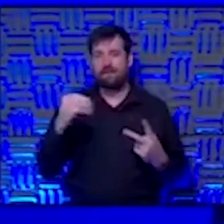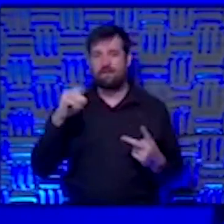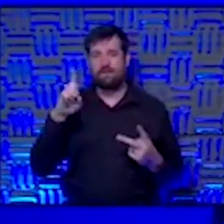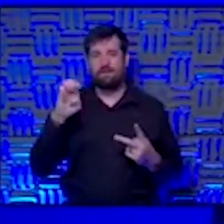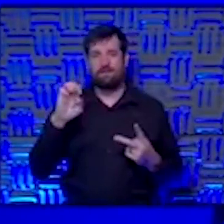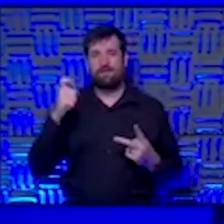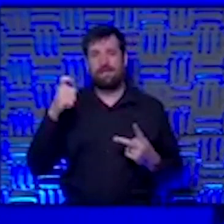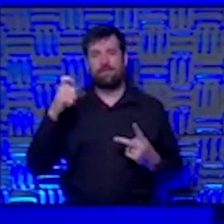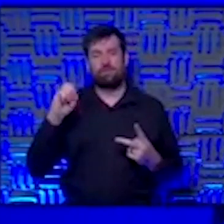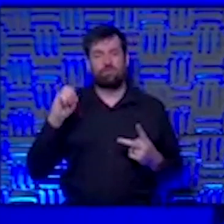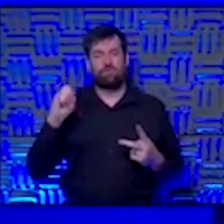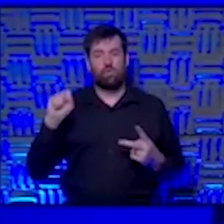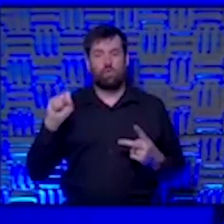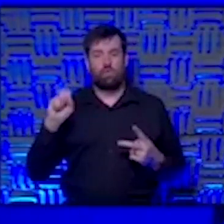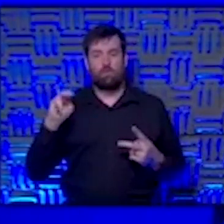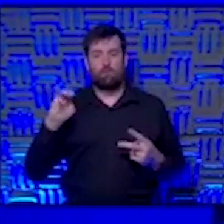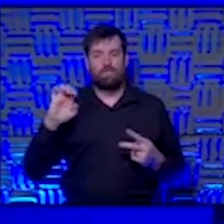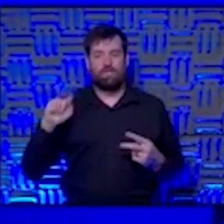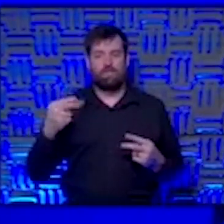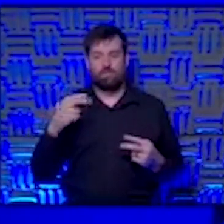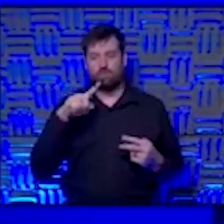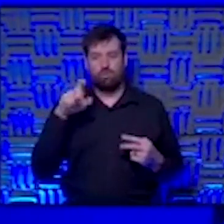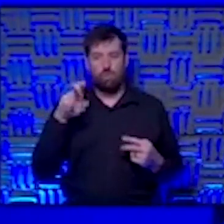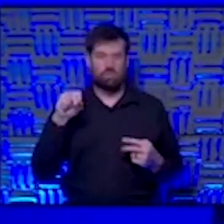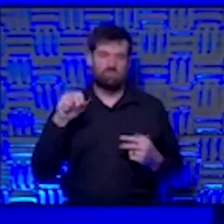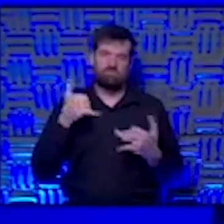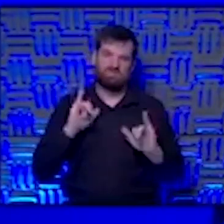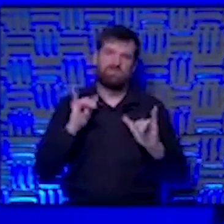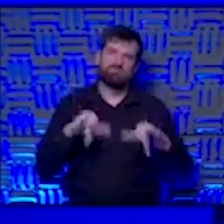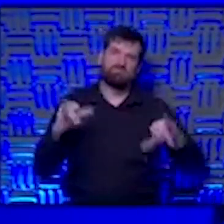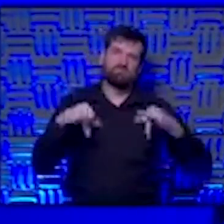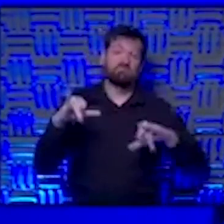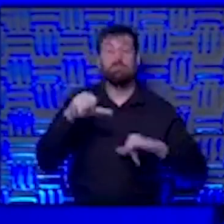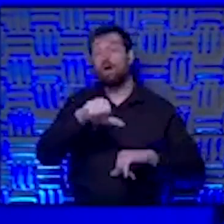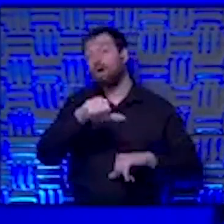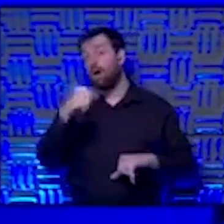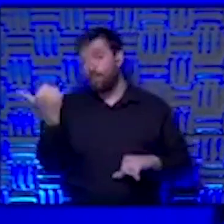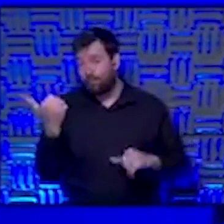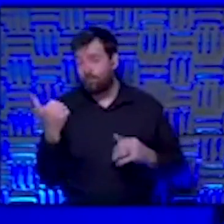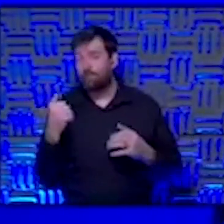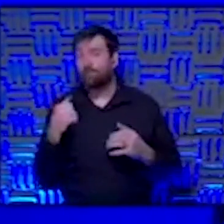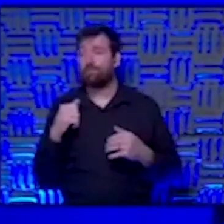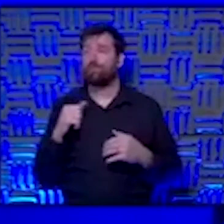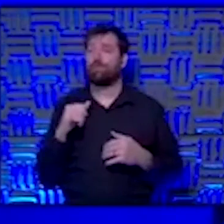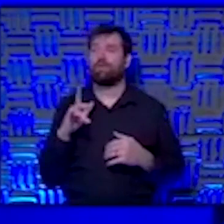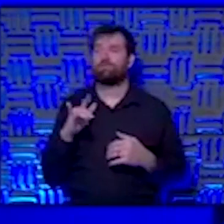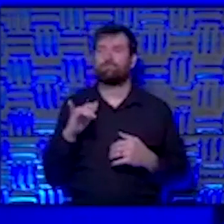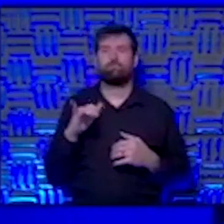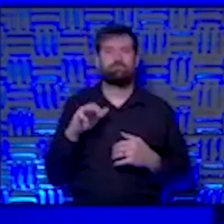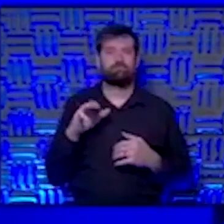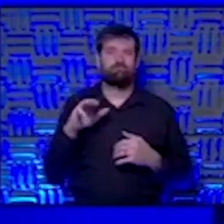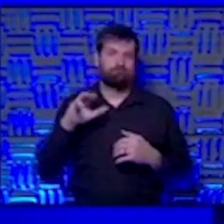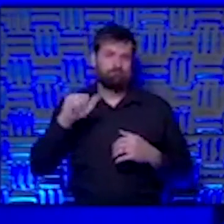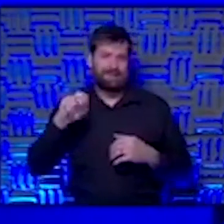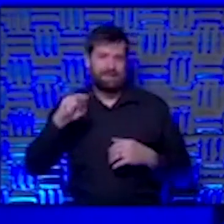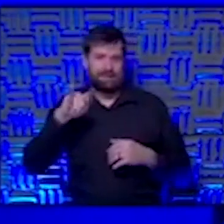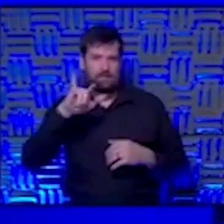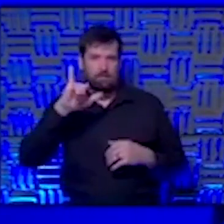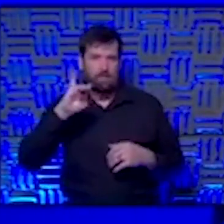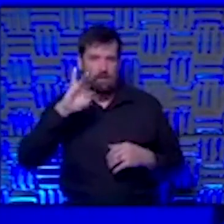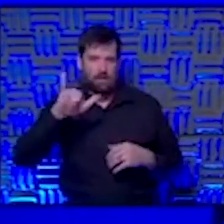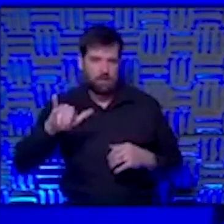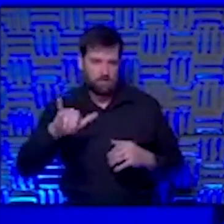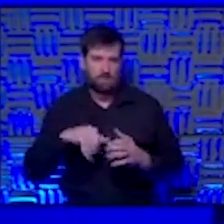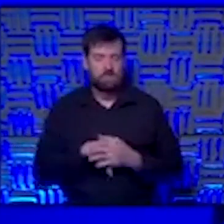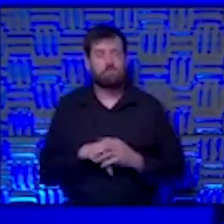meet criteria for that. Those are really the mainstays. There is another kind of monoclonal antibody that you can